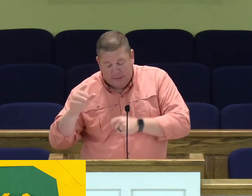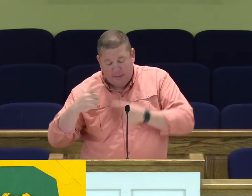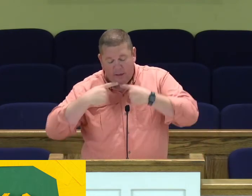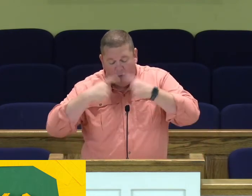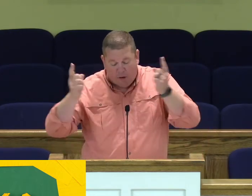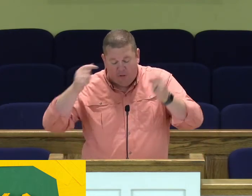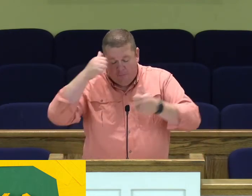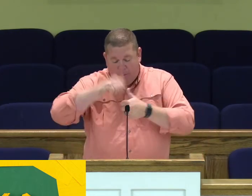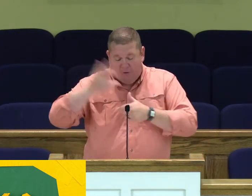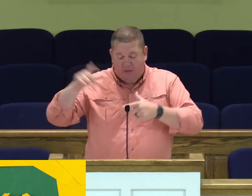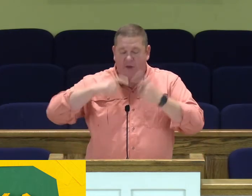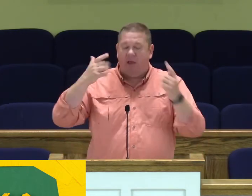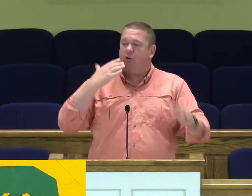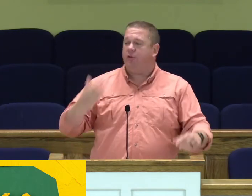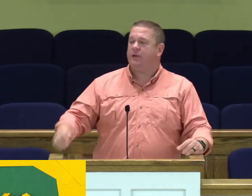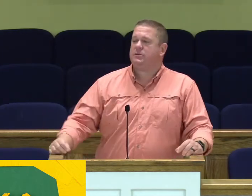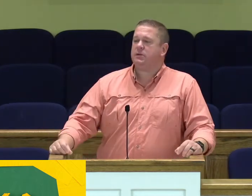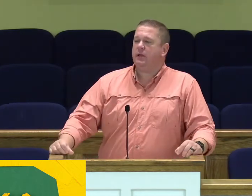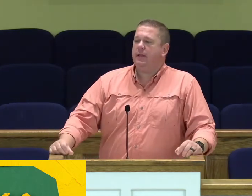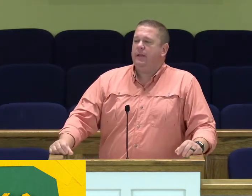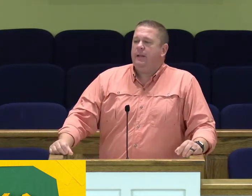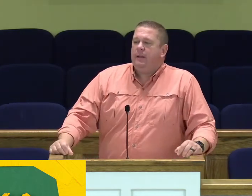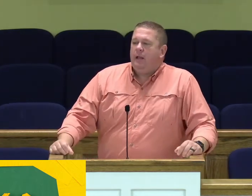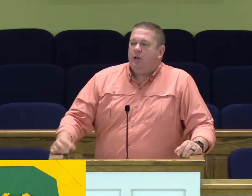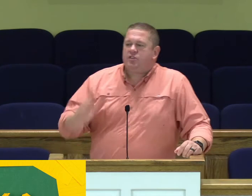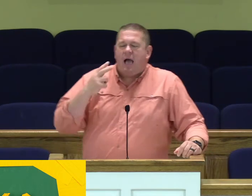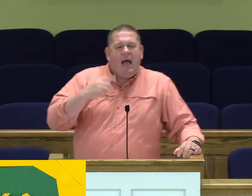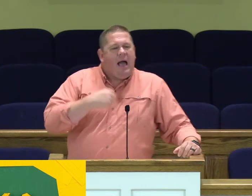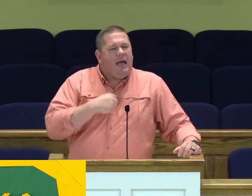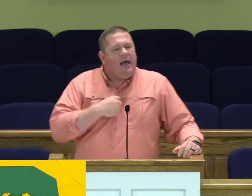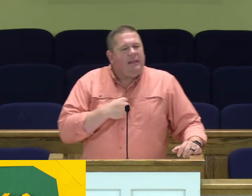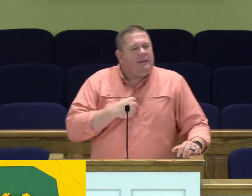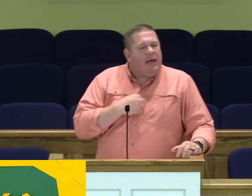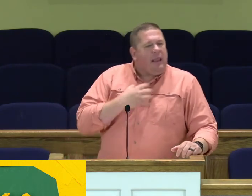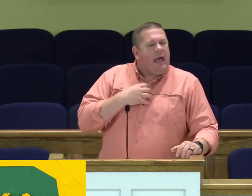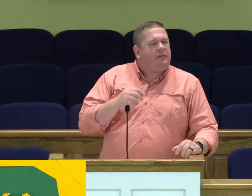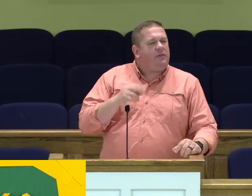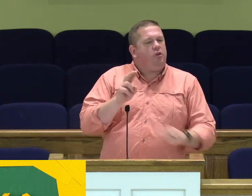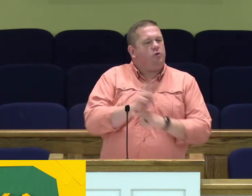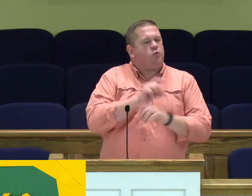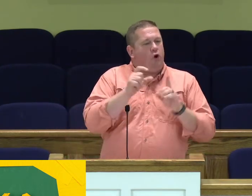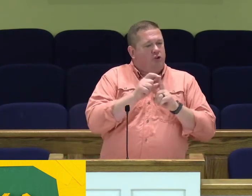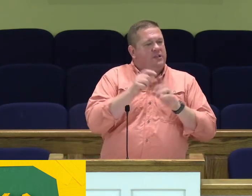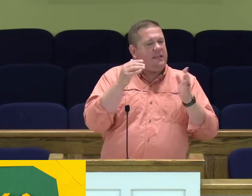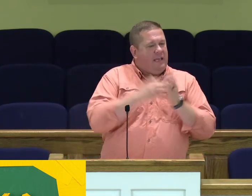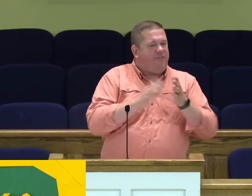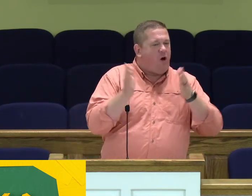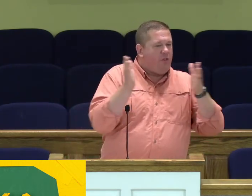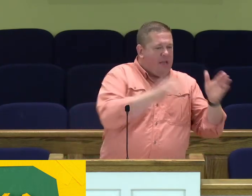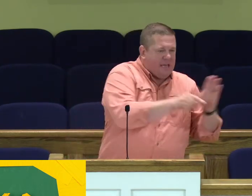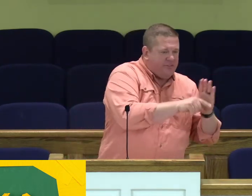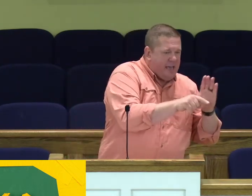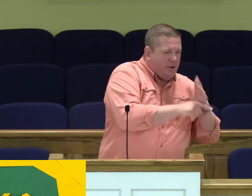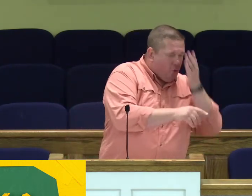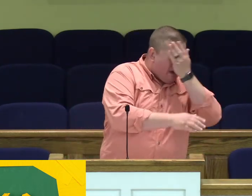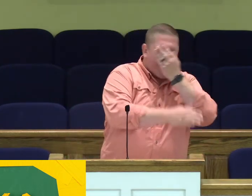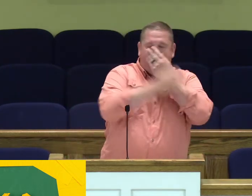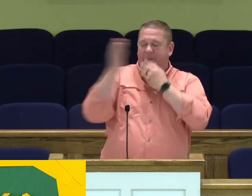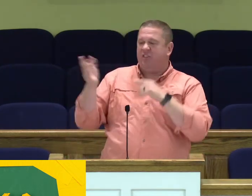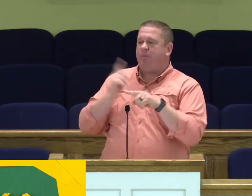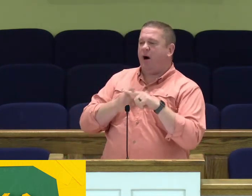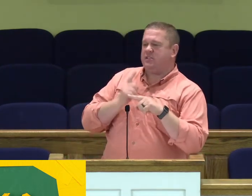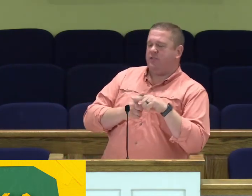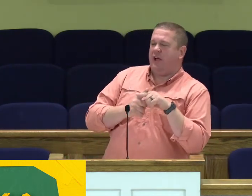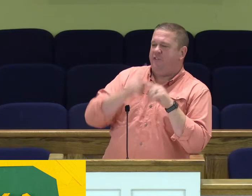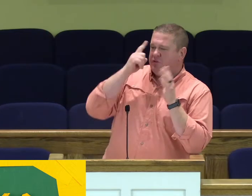abundantly utter the memory of thy great goodness. You see, I like to use words that, again, fall in the negative category and bring them